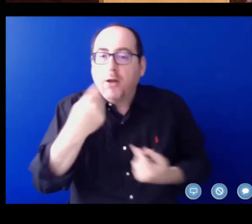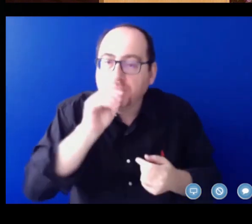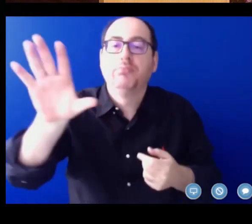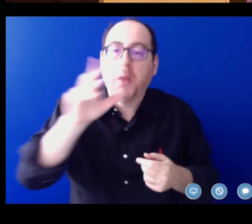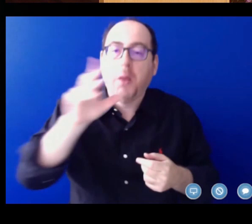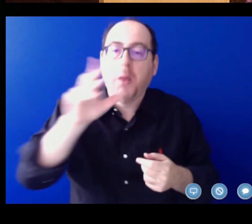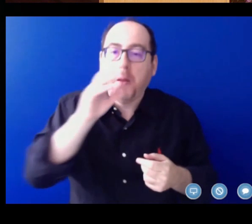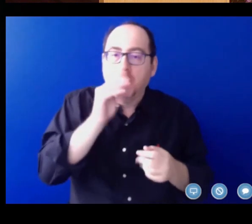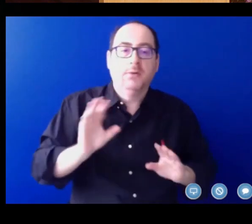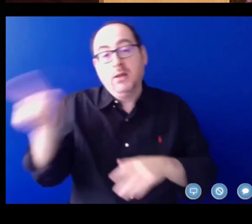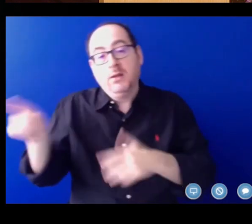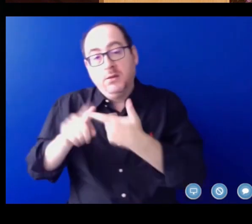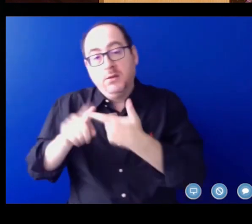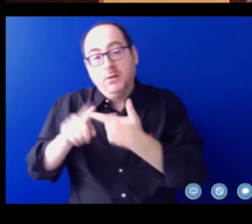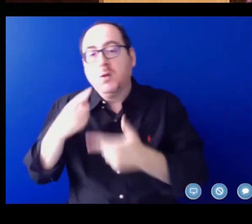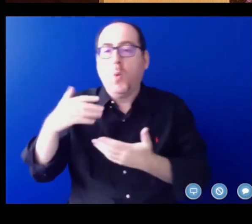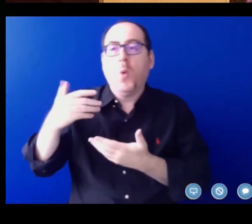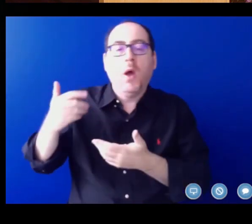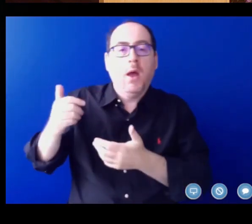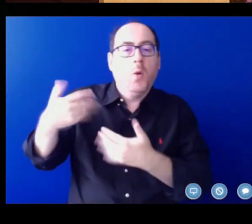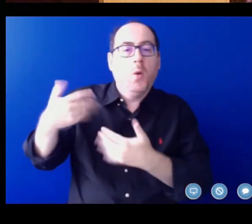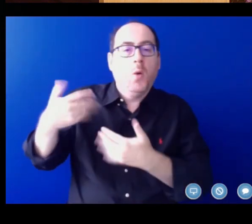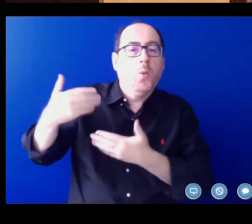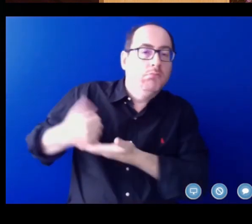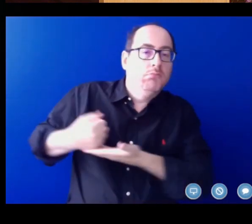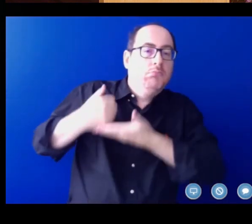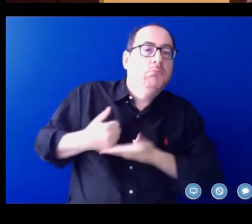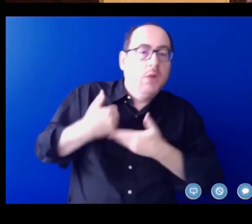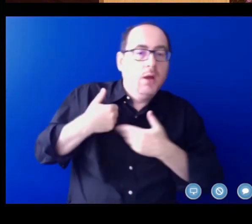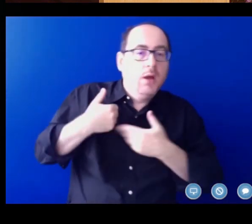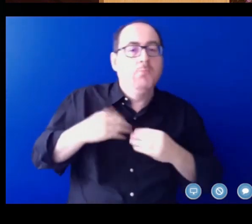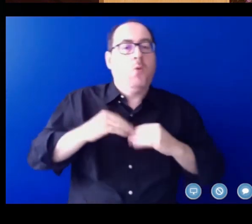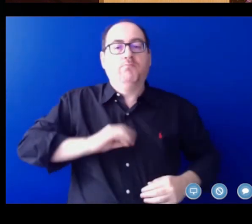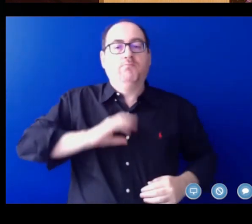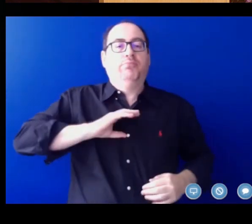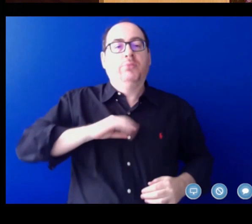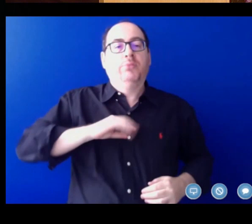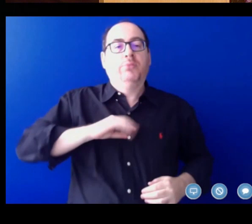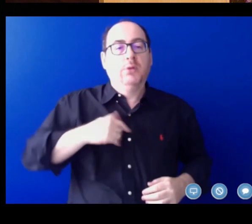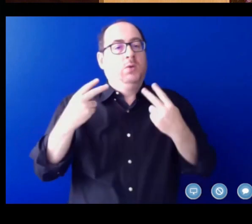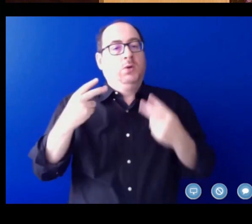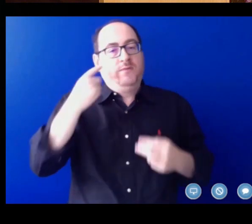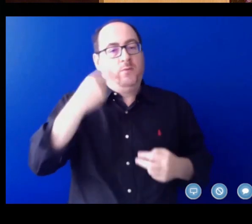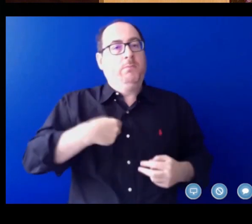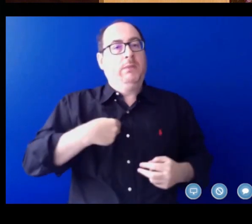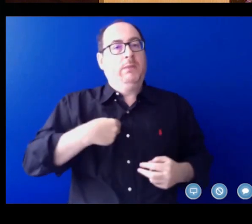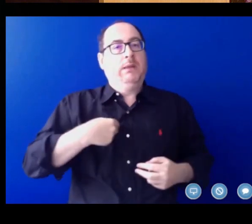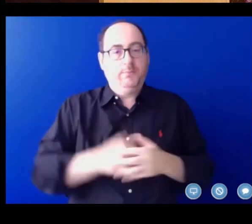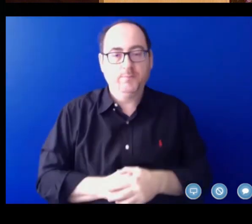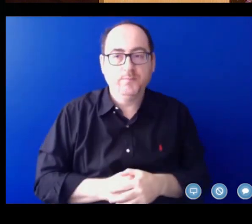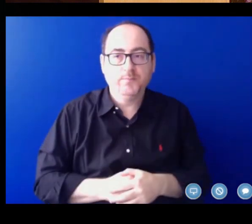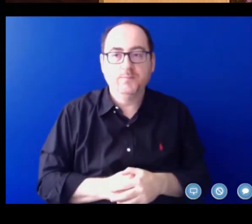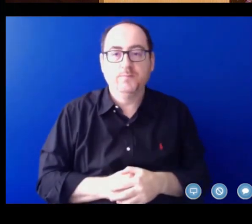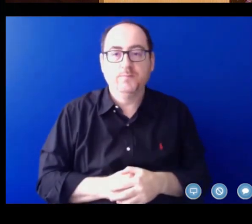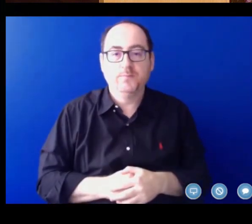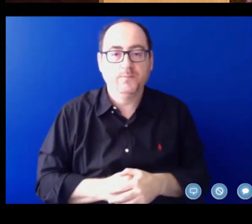get friends, which is great. And also the most important for me is to have more confidence. Okay, so that's the end of my,